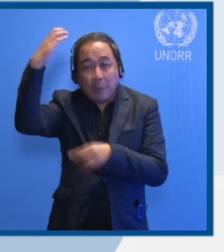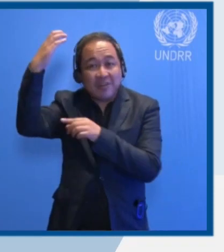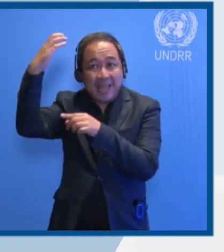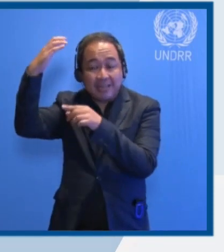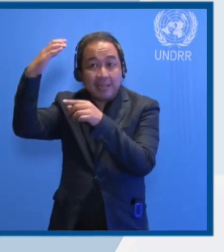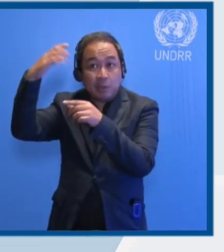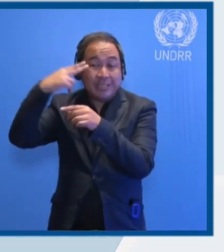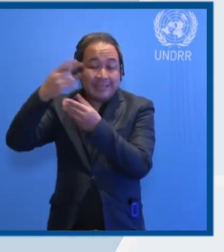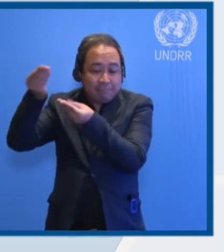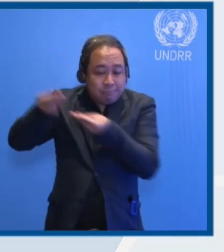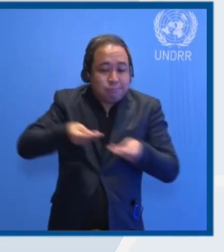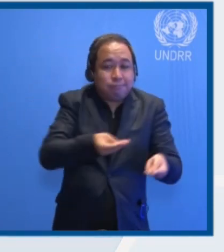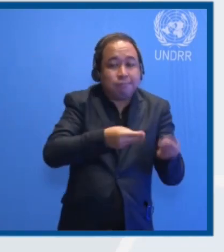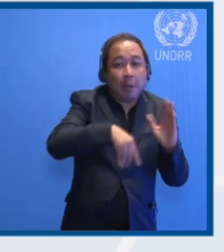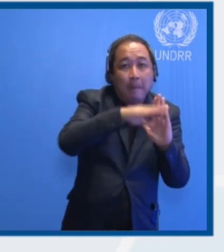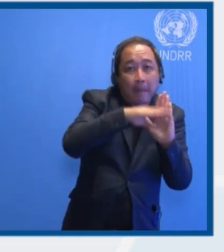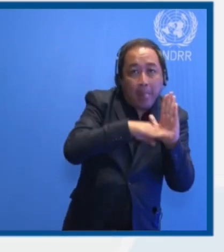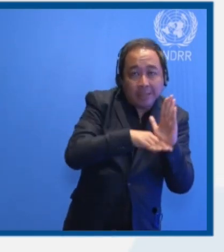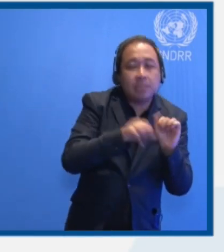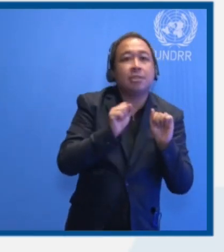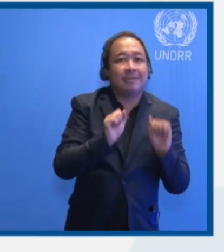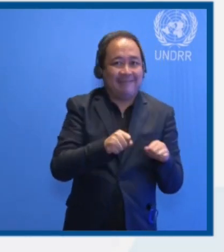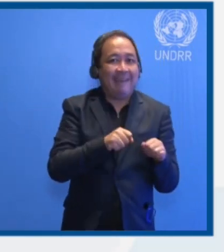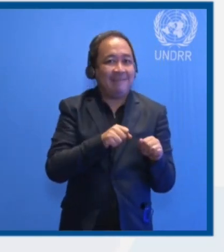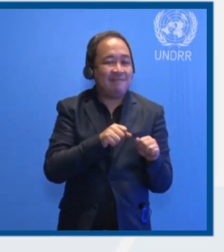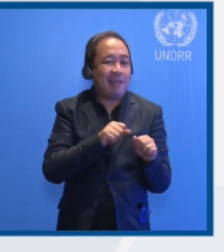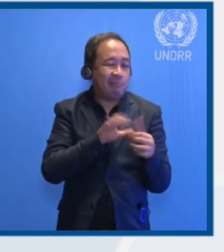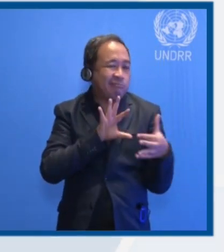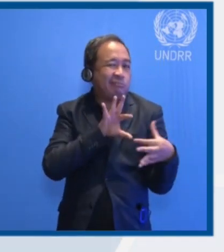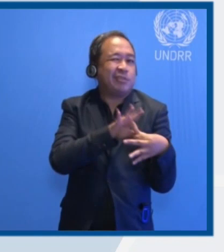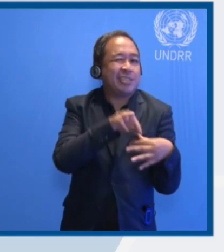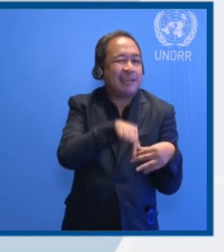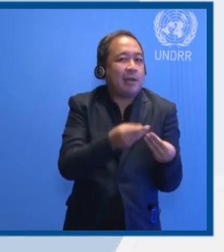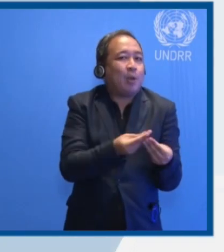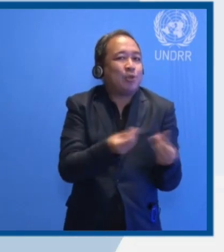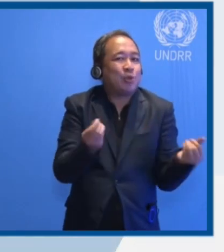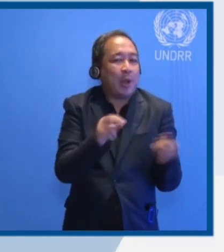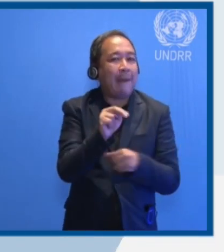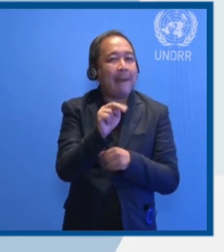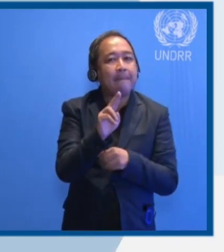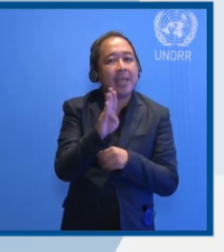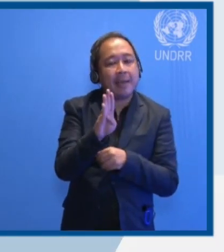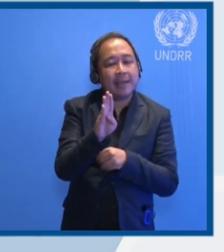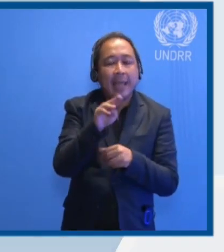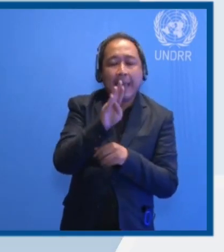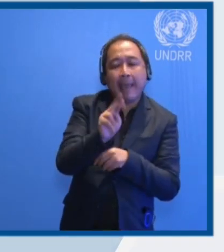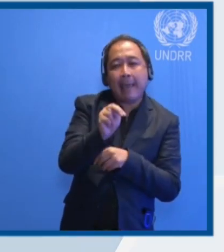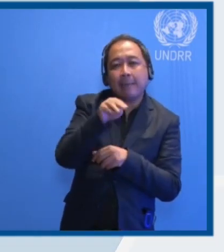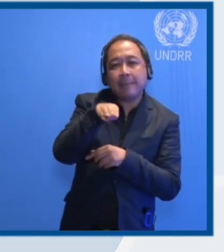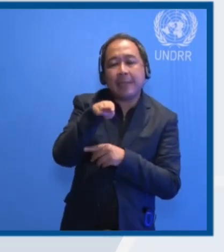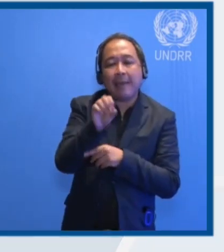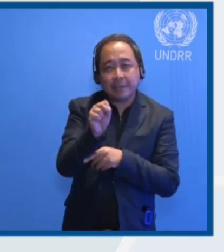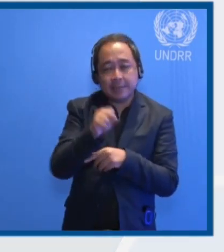of nature-based solutions to be put in place. But I also just wanted to look at financial barriers. I think it